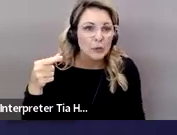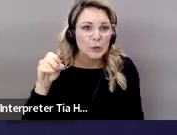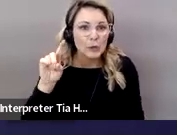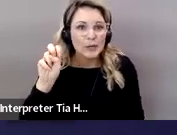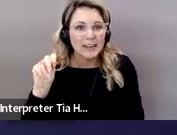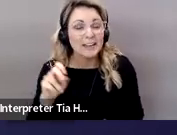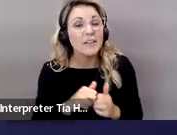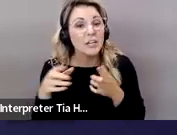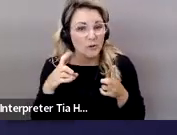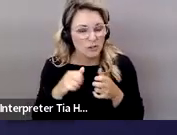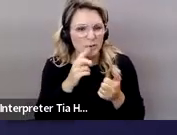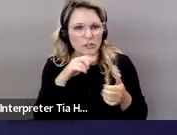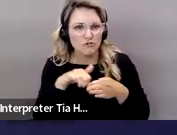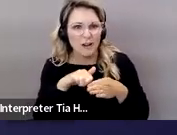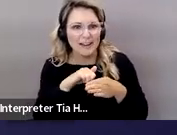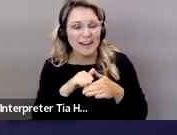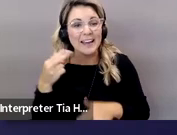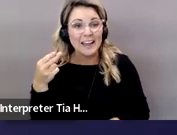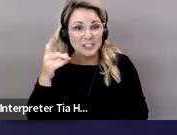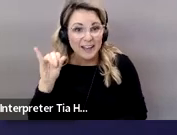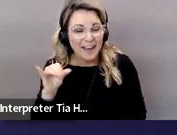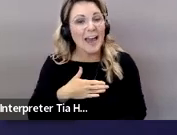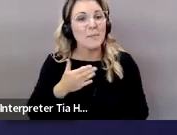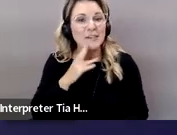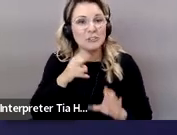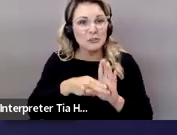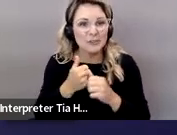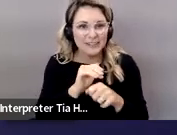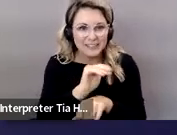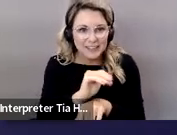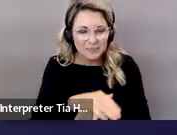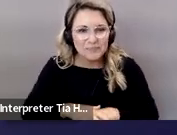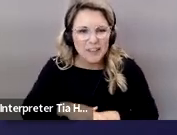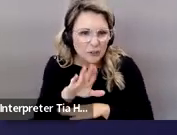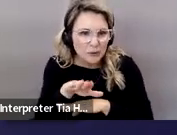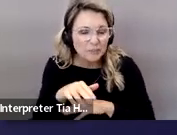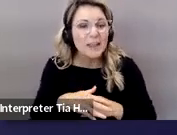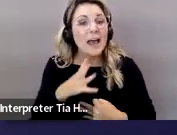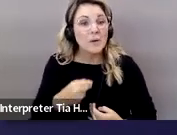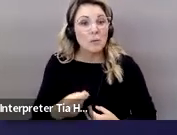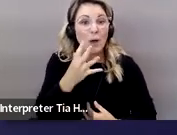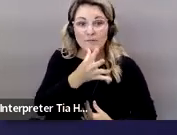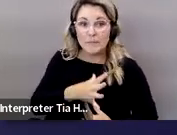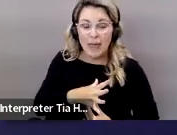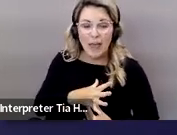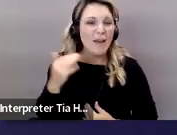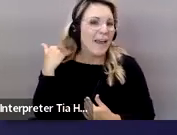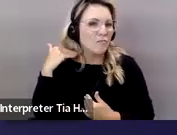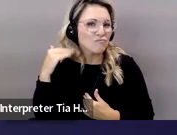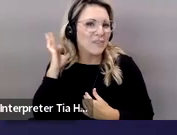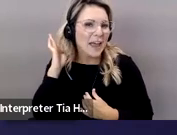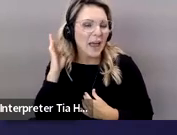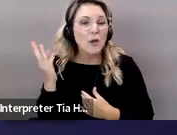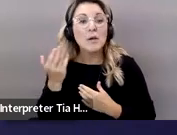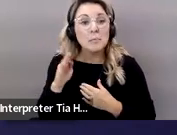Training and the LEND program here at the Human Development Institute. Happy to be with you all today. I am a white female, shoulder length hair, and blue